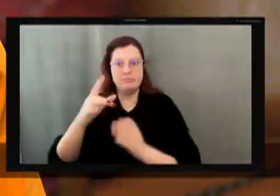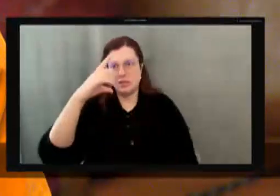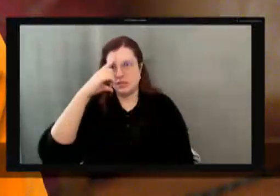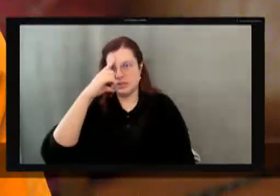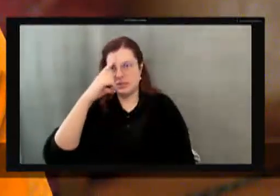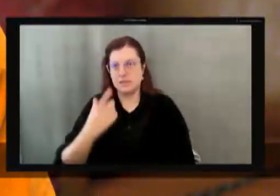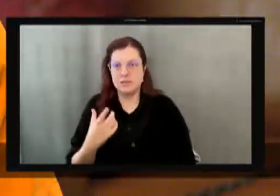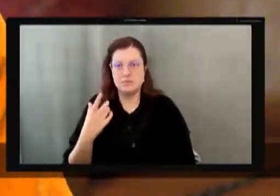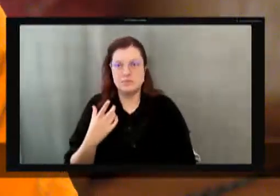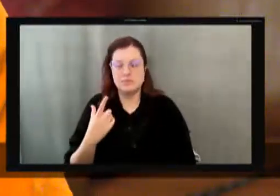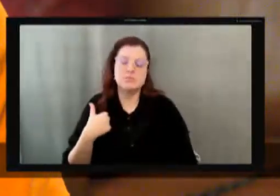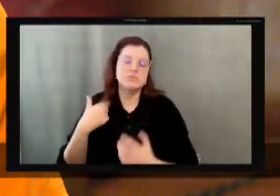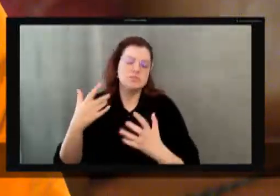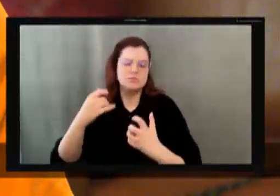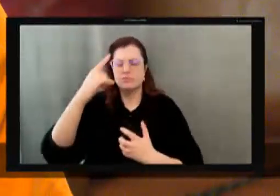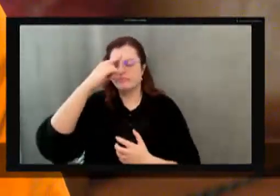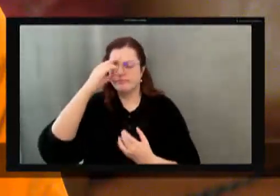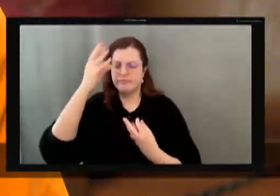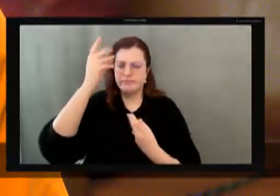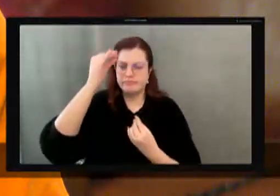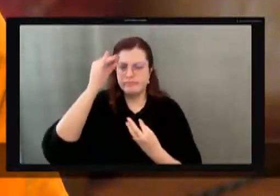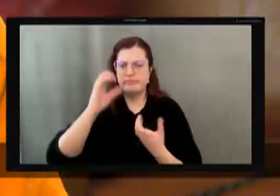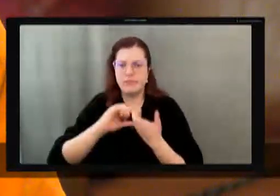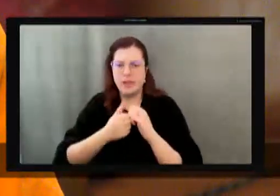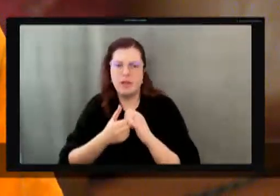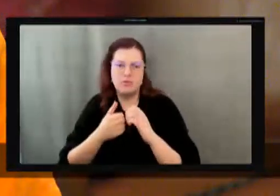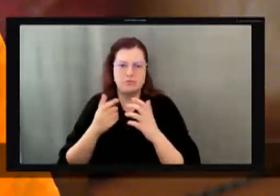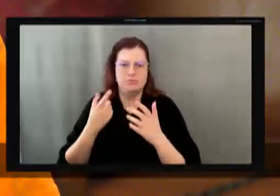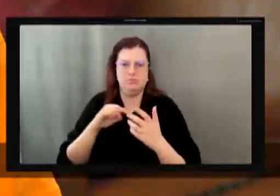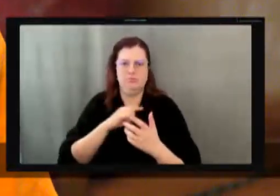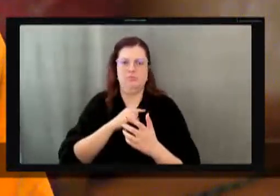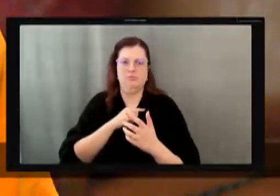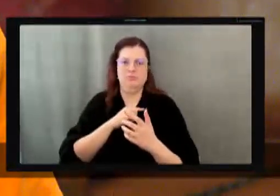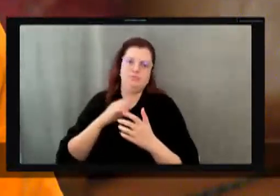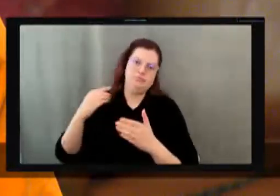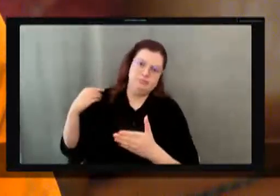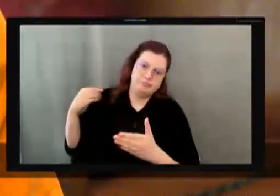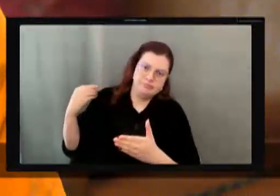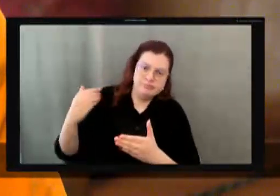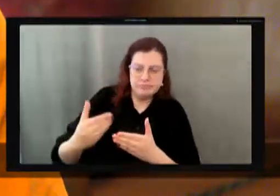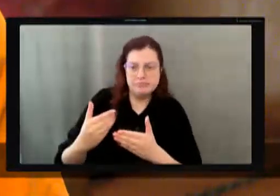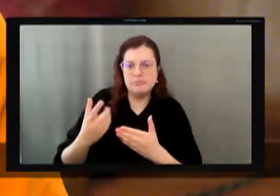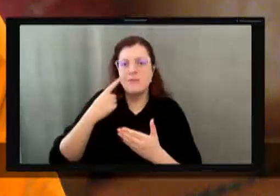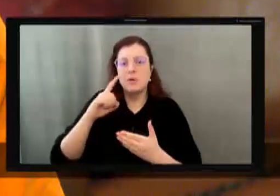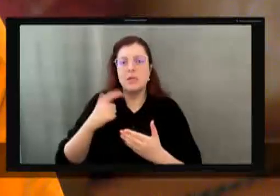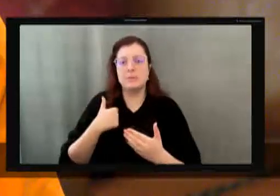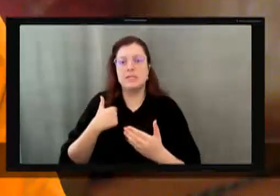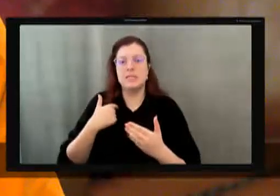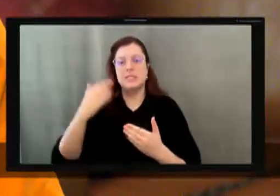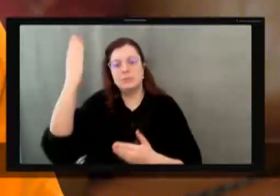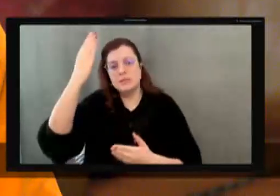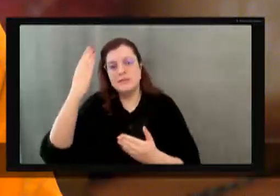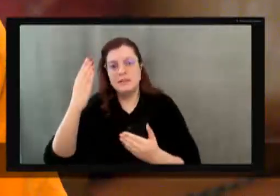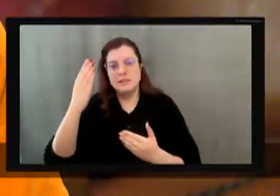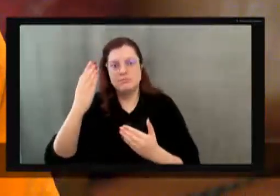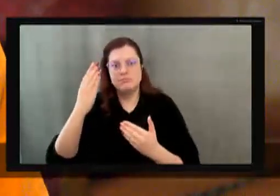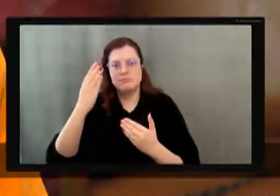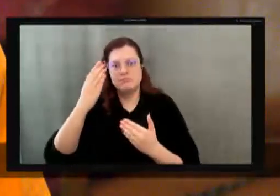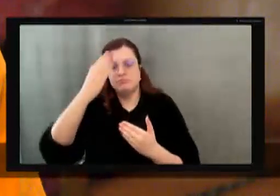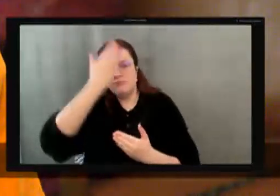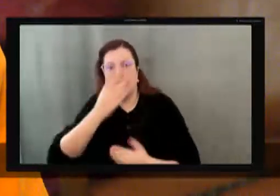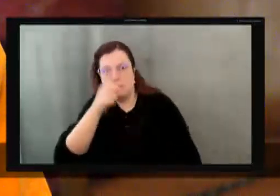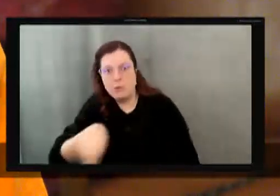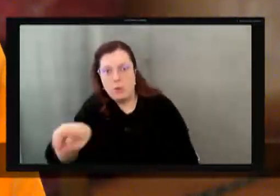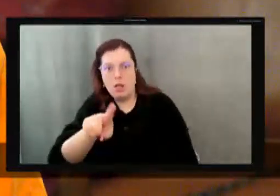I just want you to think about the journey, how far we have come, in order for me to speak in front of you right now, and